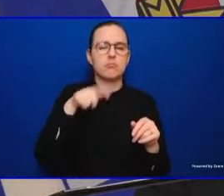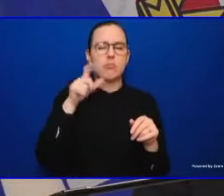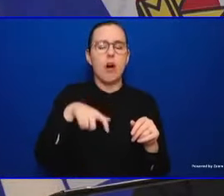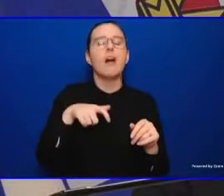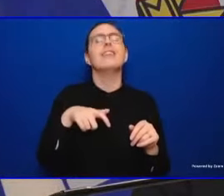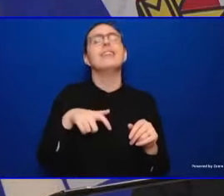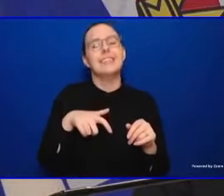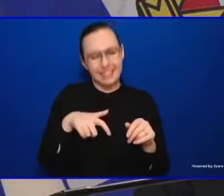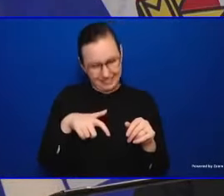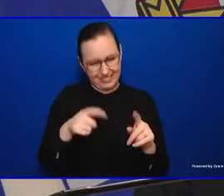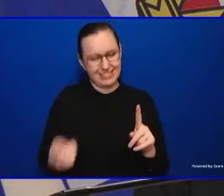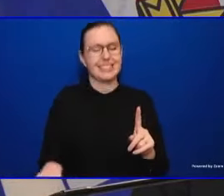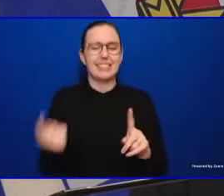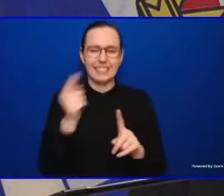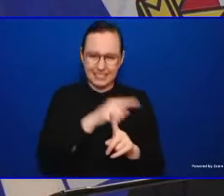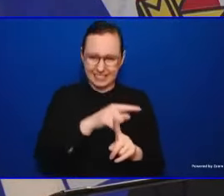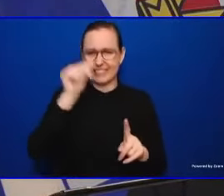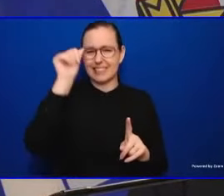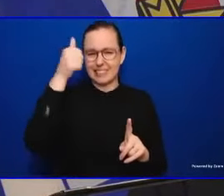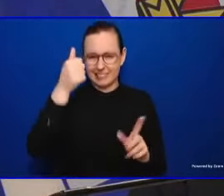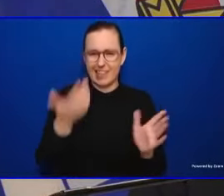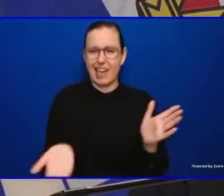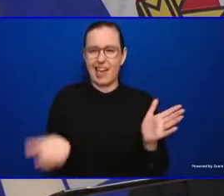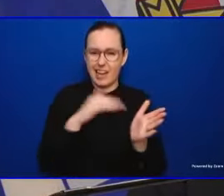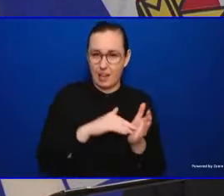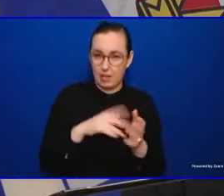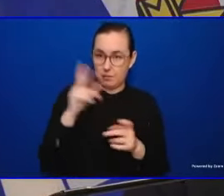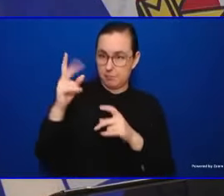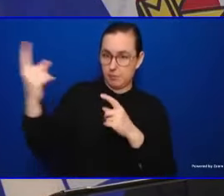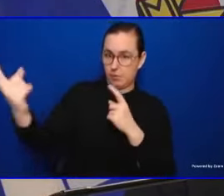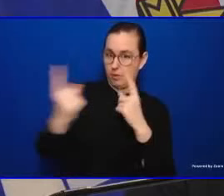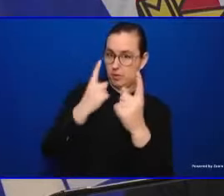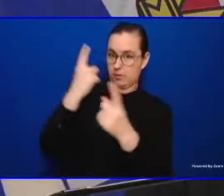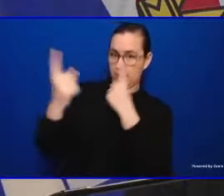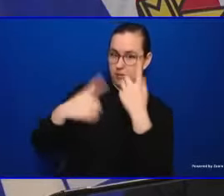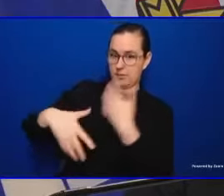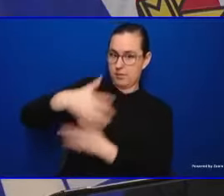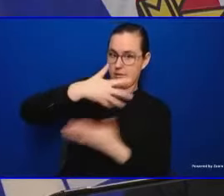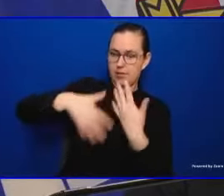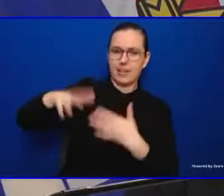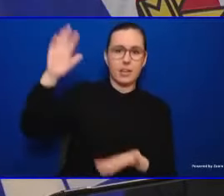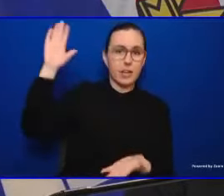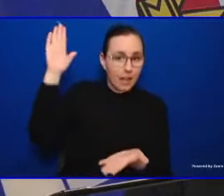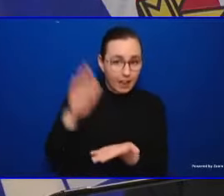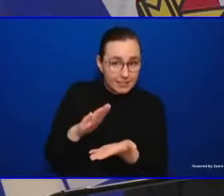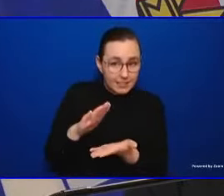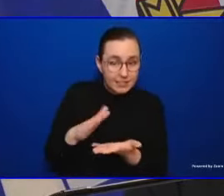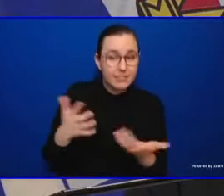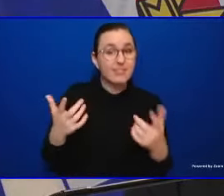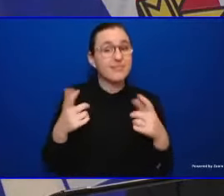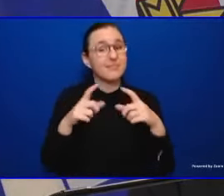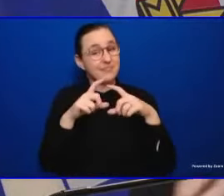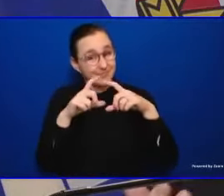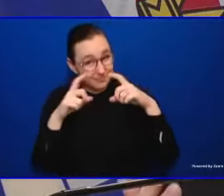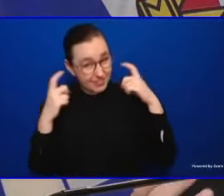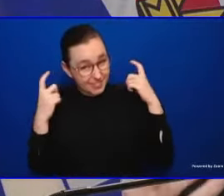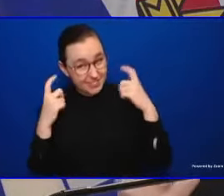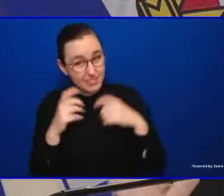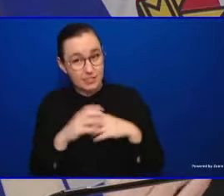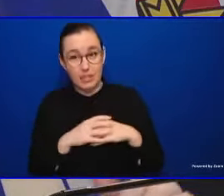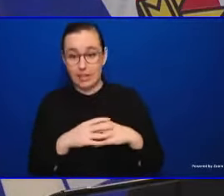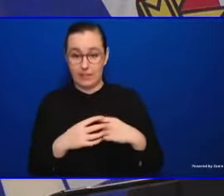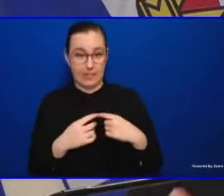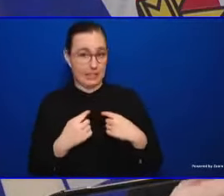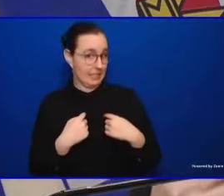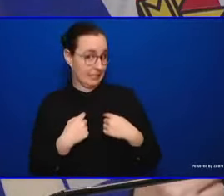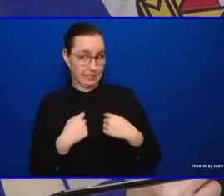setting, wearing masks, making sure that we are wearing our mask, and if we can't, finding alternate ways to get the things that we need,